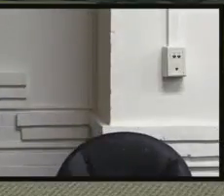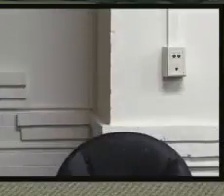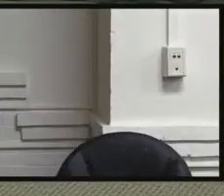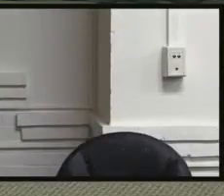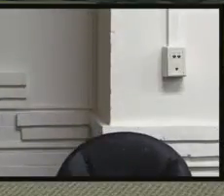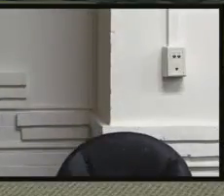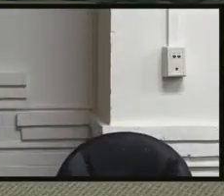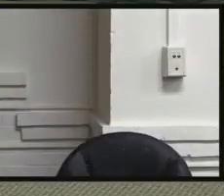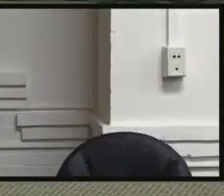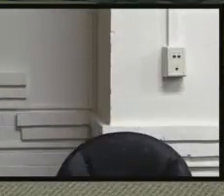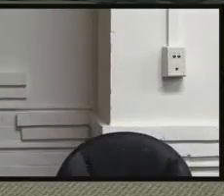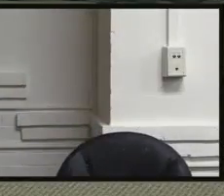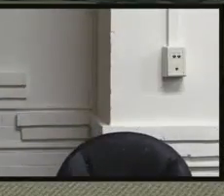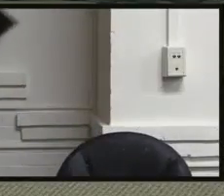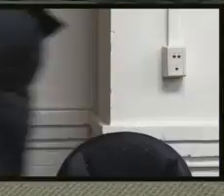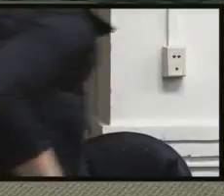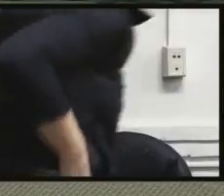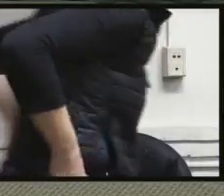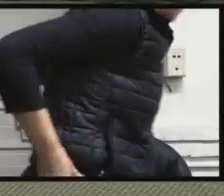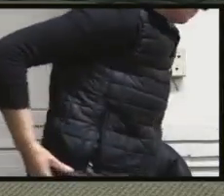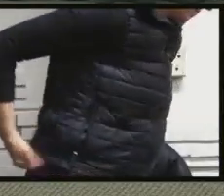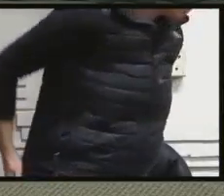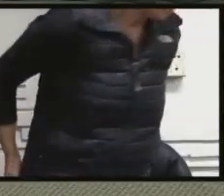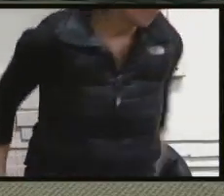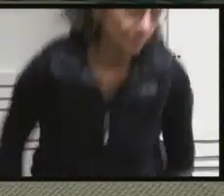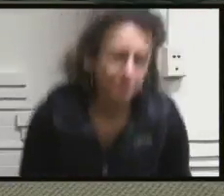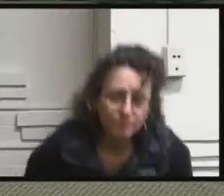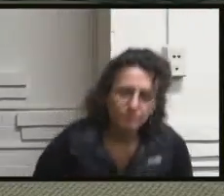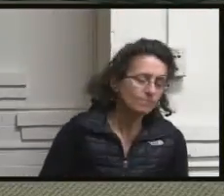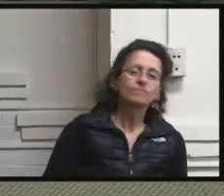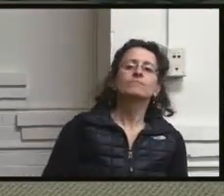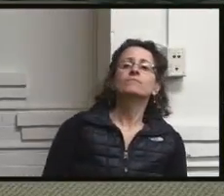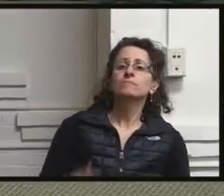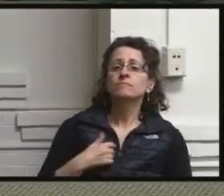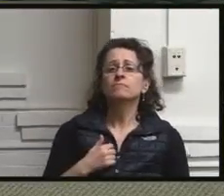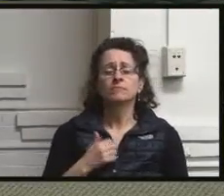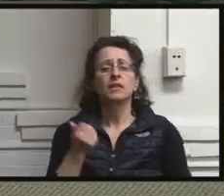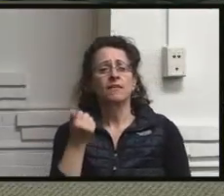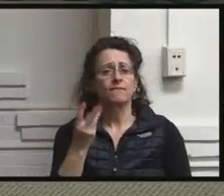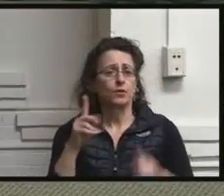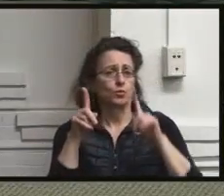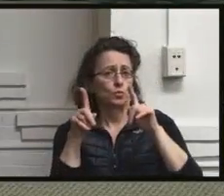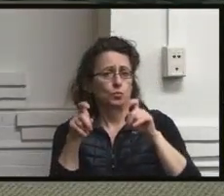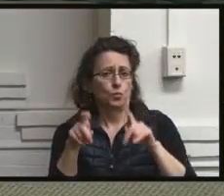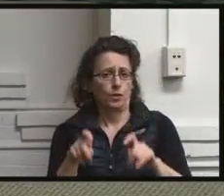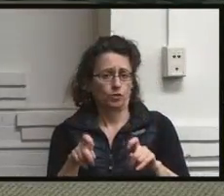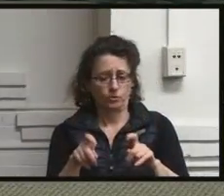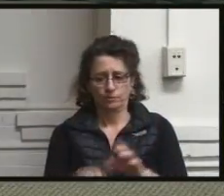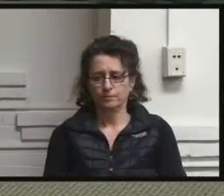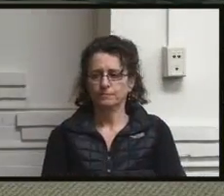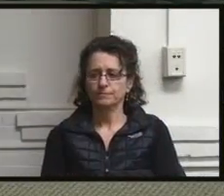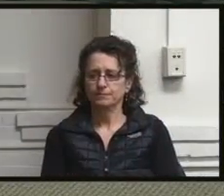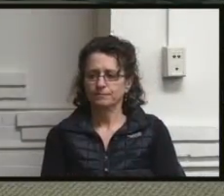I have a couple of questions just based upon the materials that we've received and the budget request.